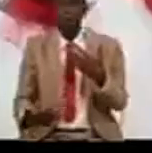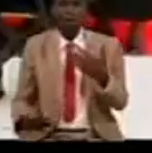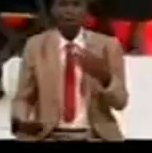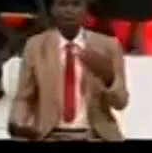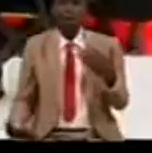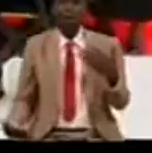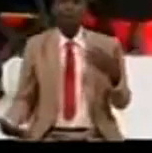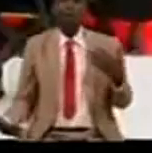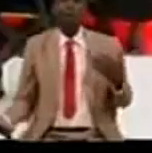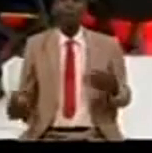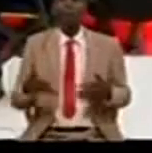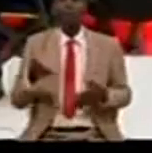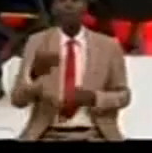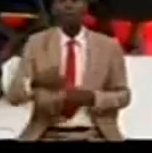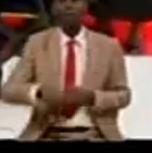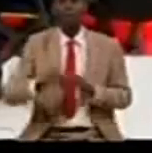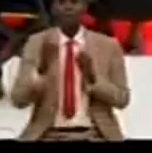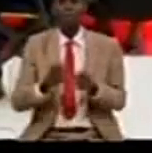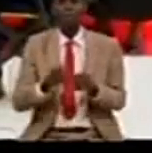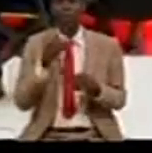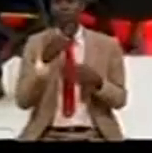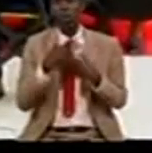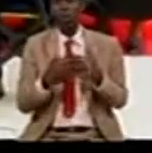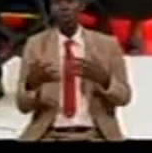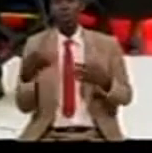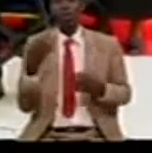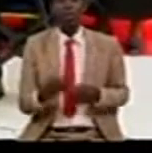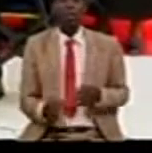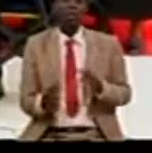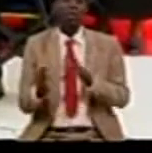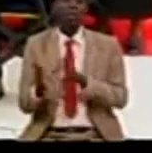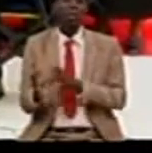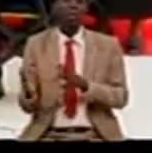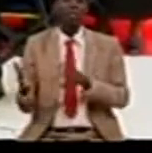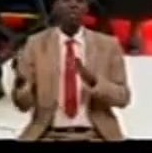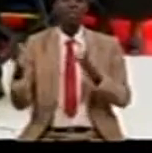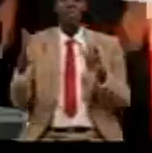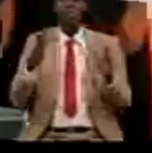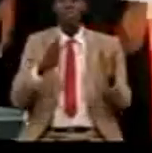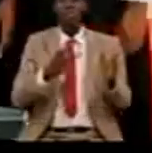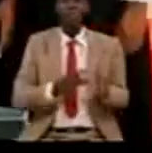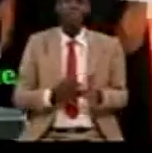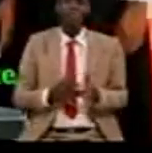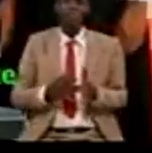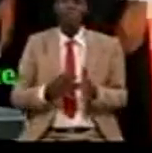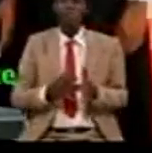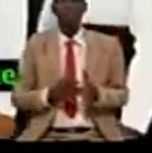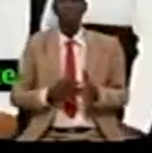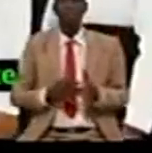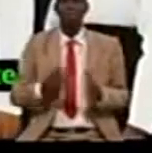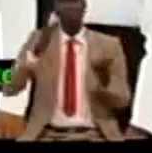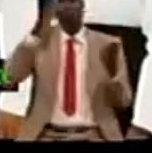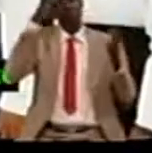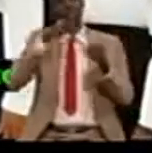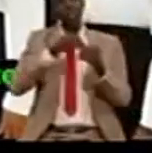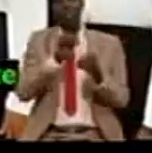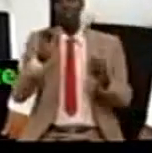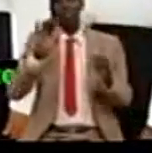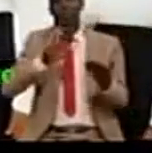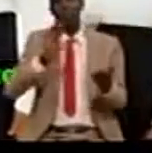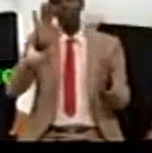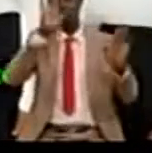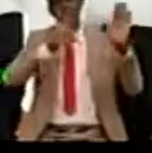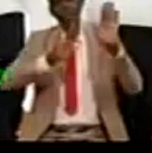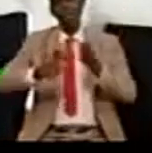blood. There's still power in the blood of Jesus. Hope in the